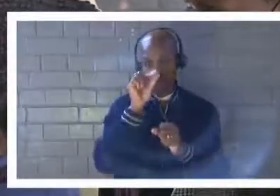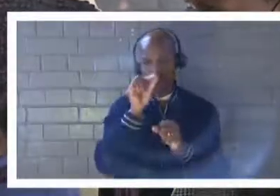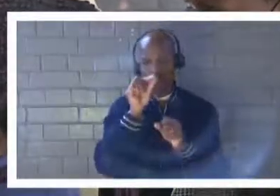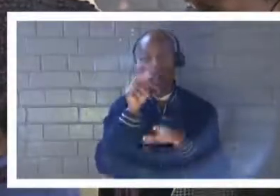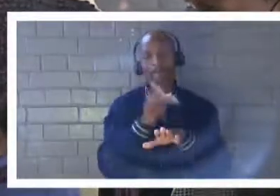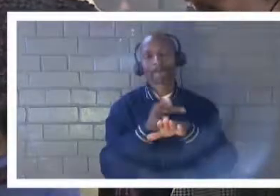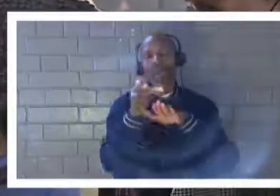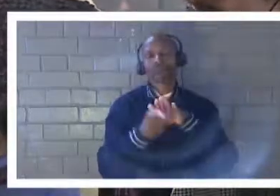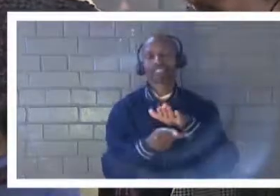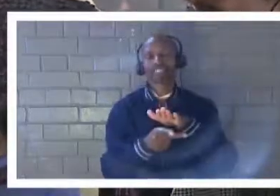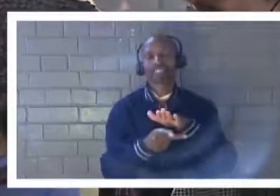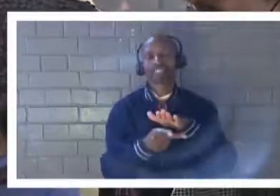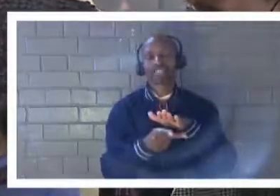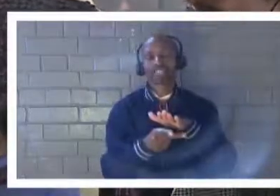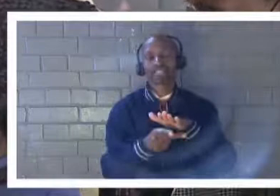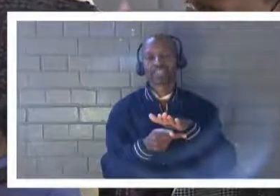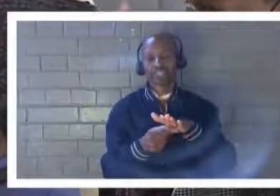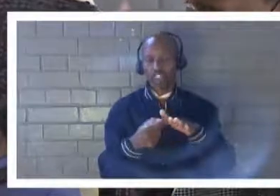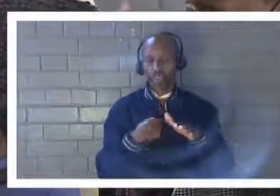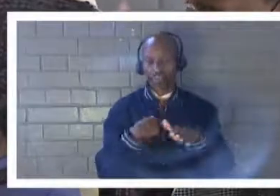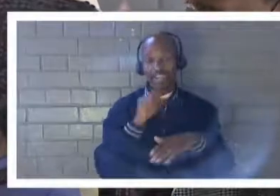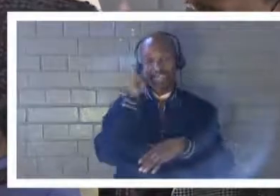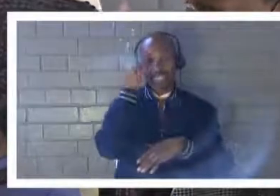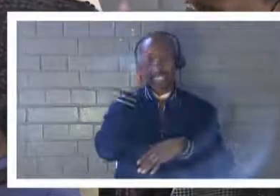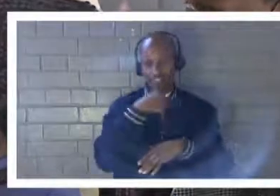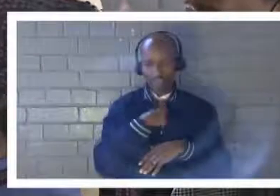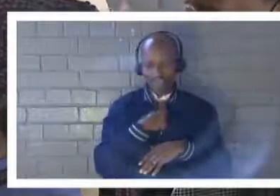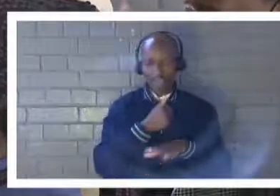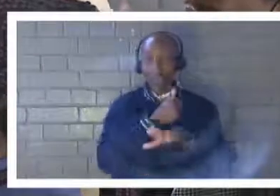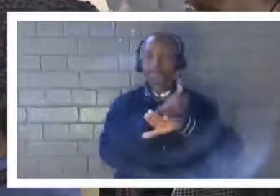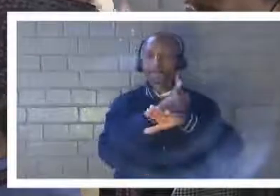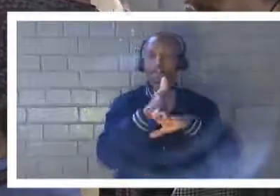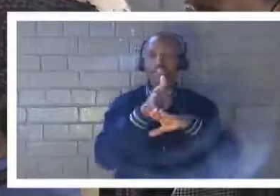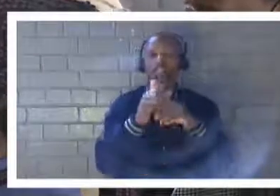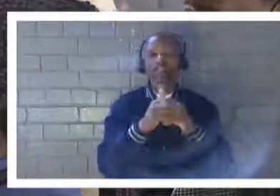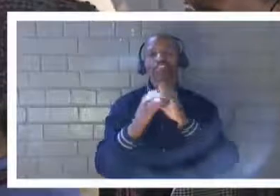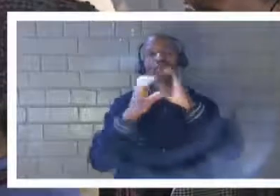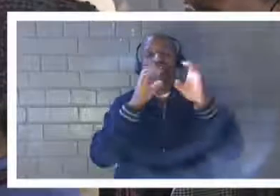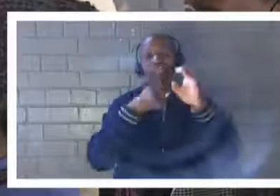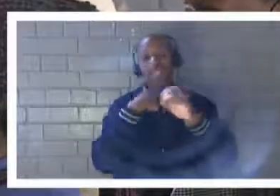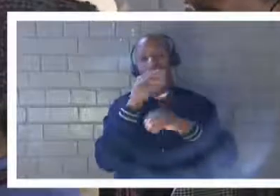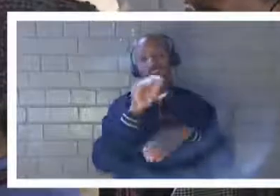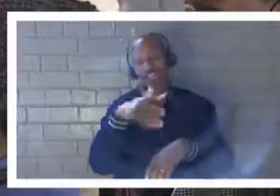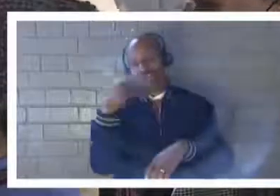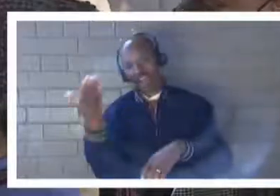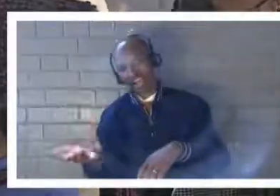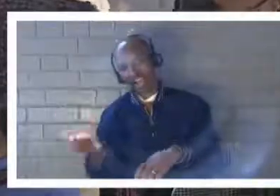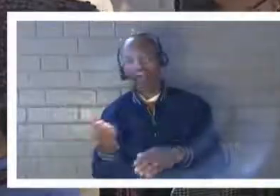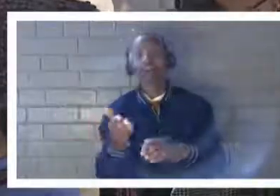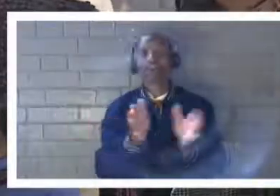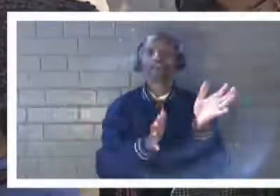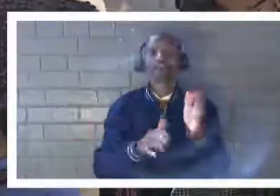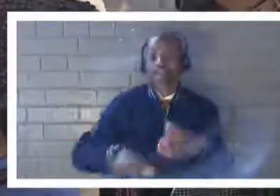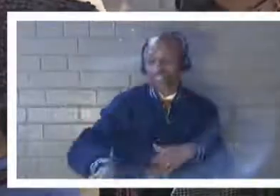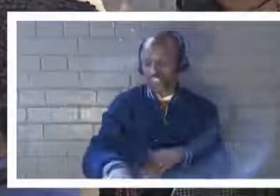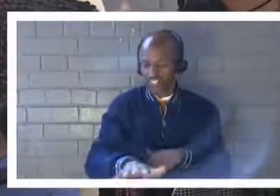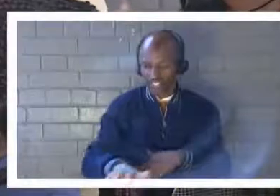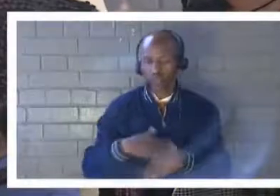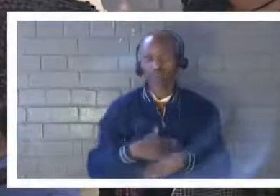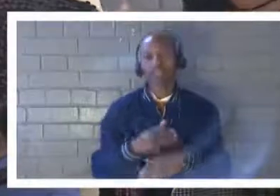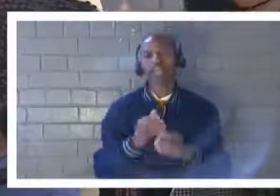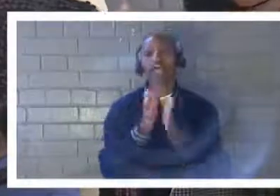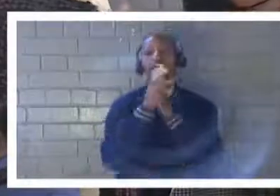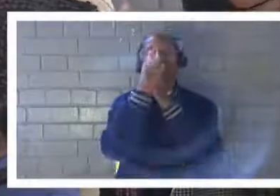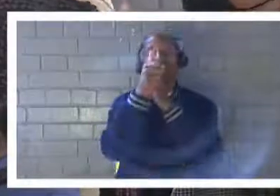projects, to my understanding, based on the conversation that I had with other facility managers, we normally run those small works